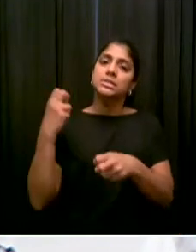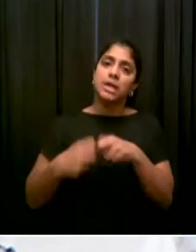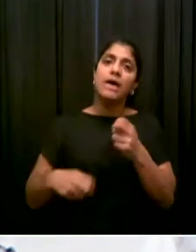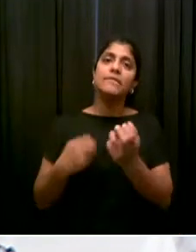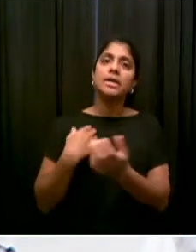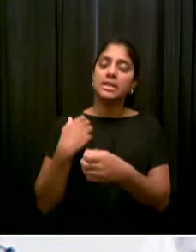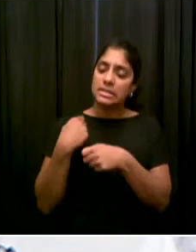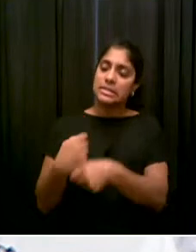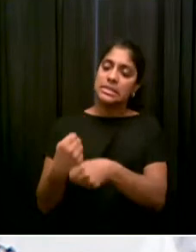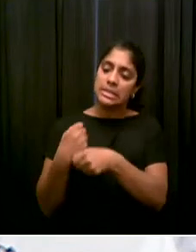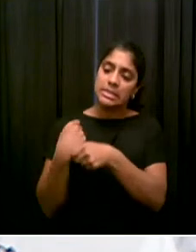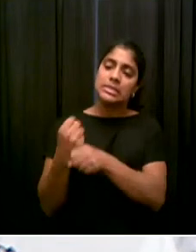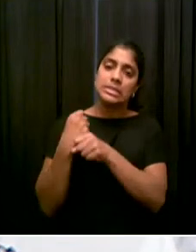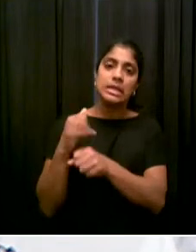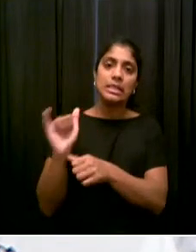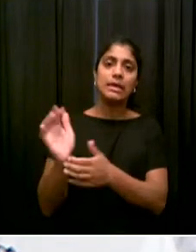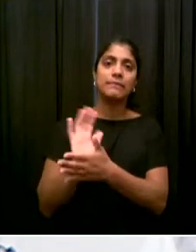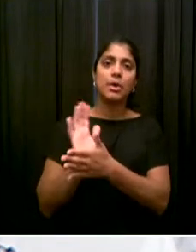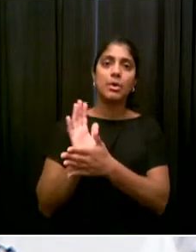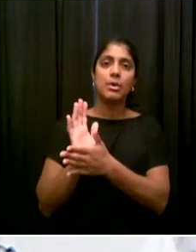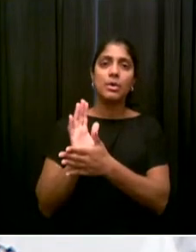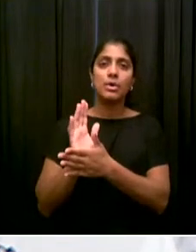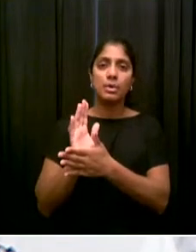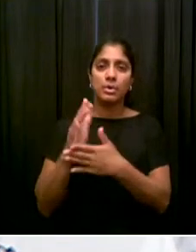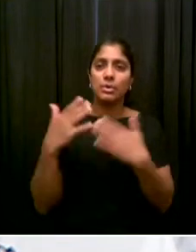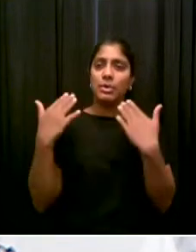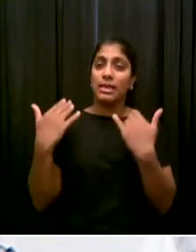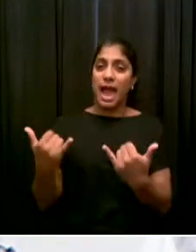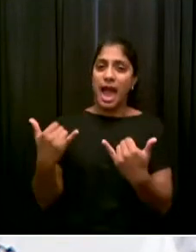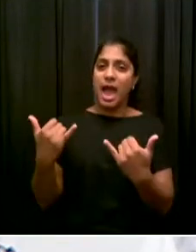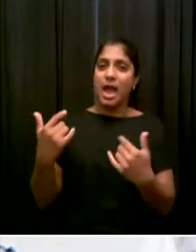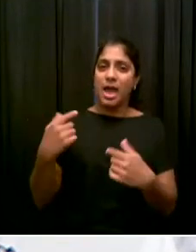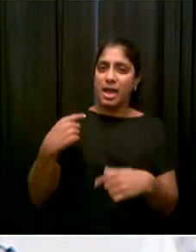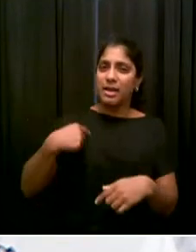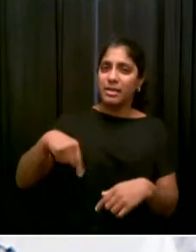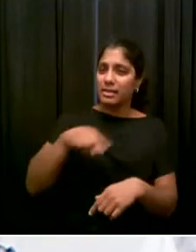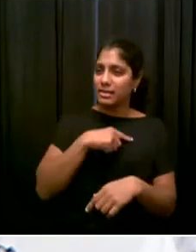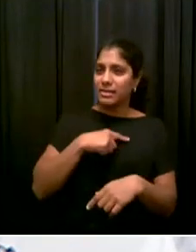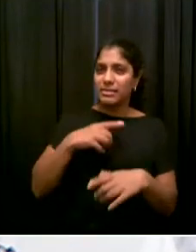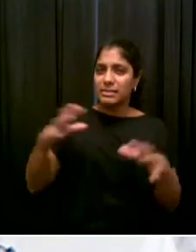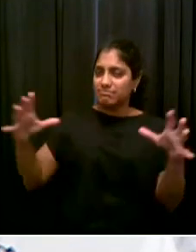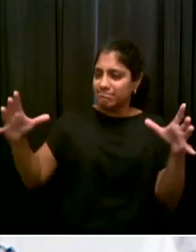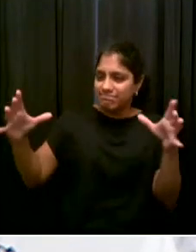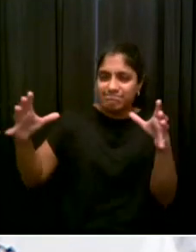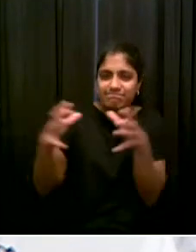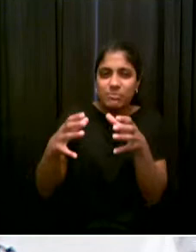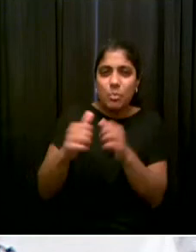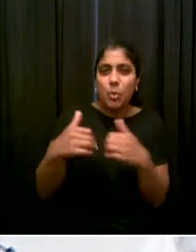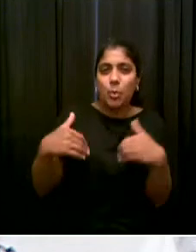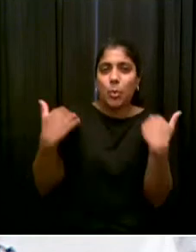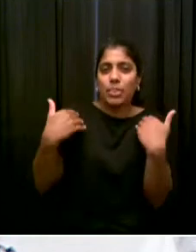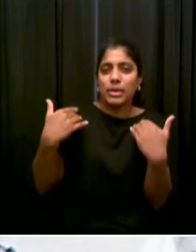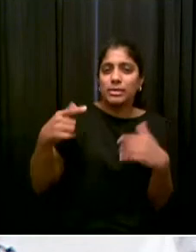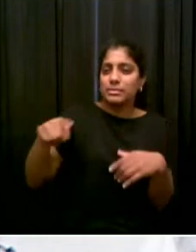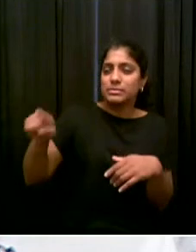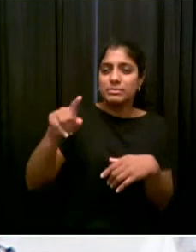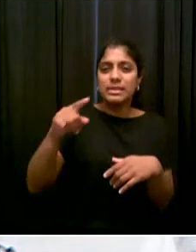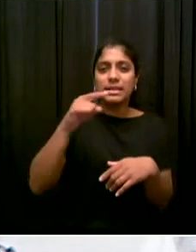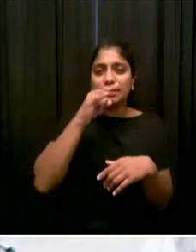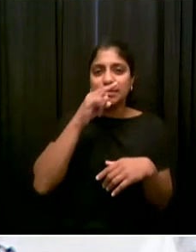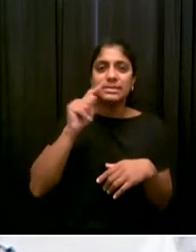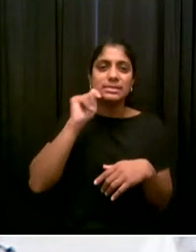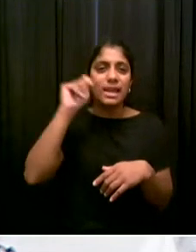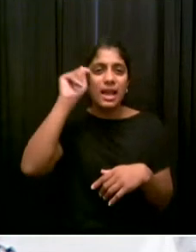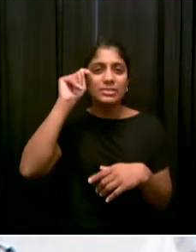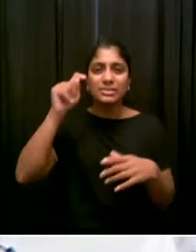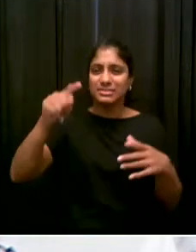for, that we're all coming together for, and really, who could argue with putting the kids first? And when you look at that video and it encapsulates really an